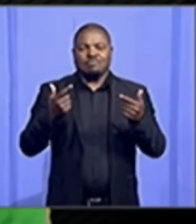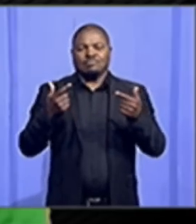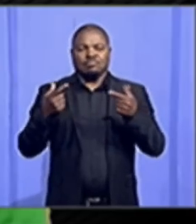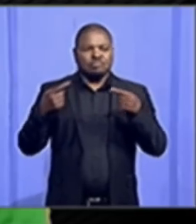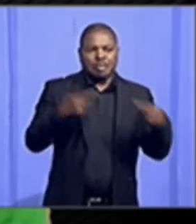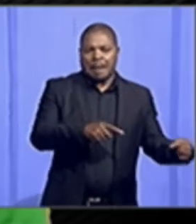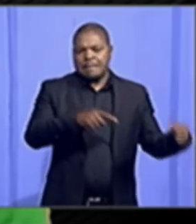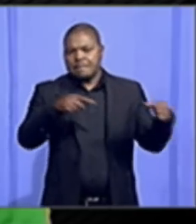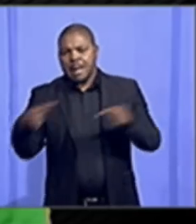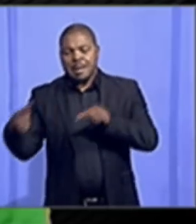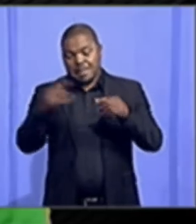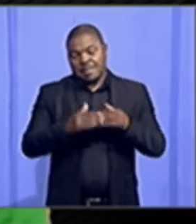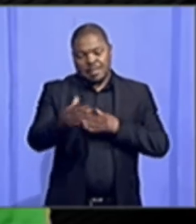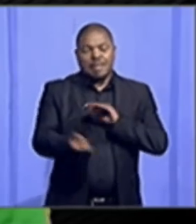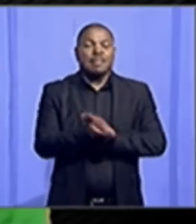battles going forward